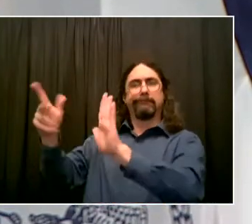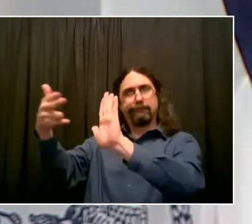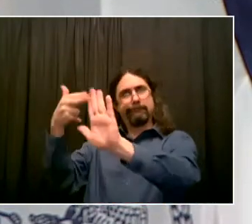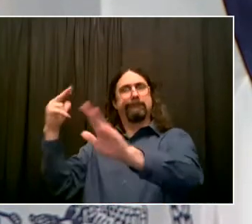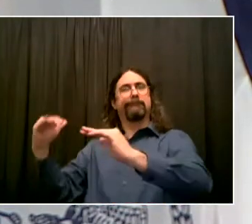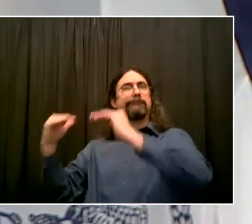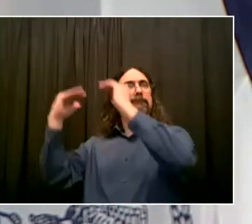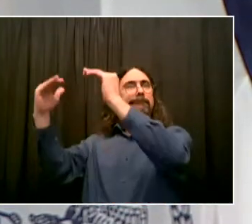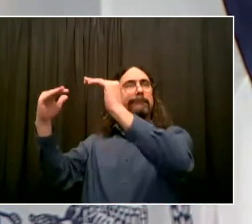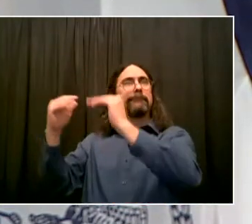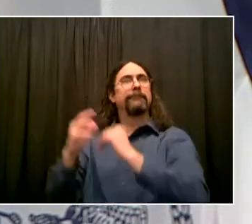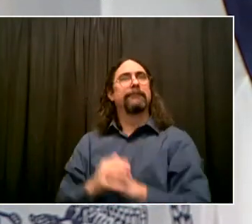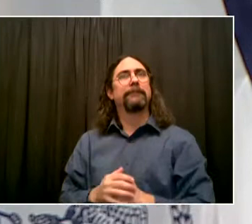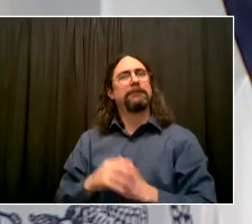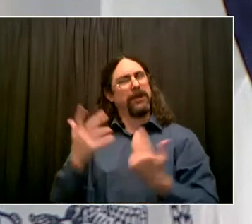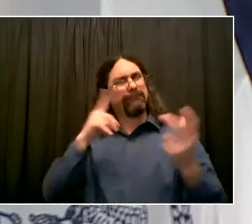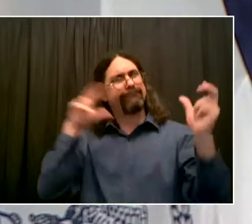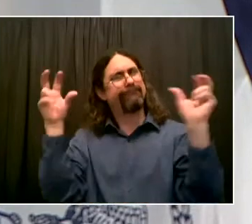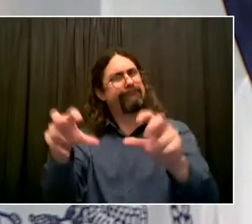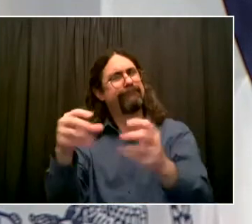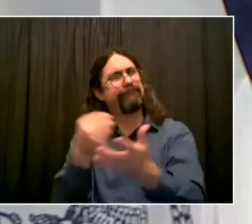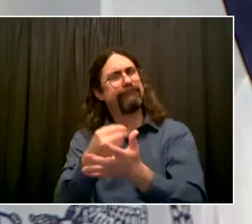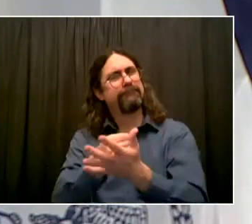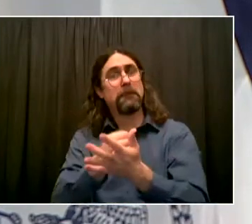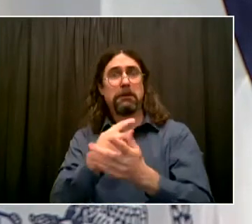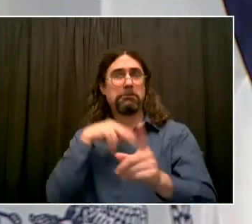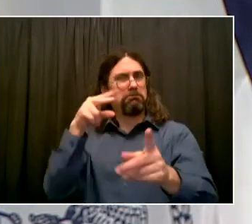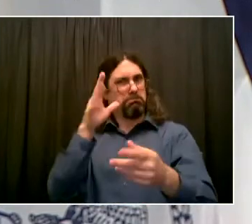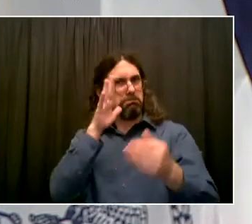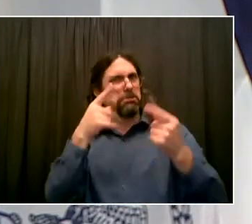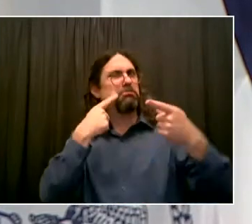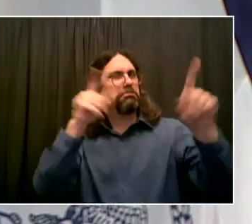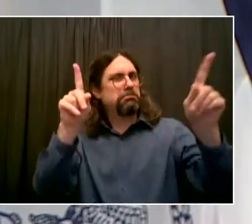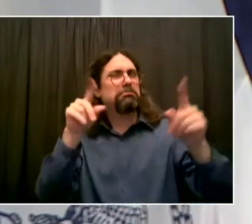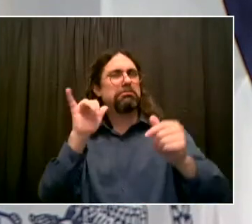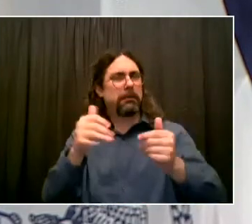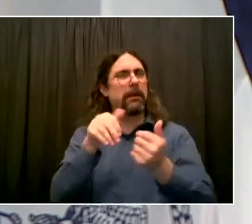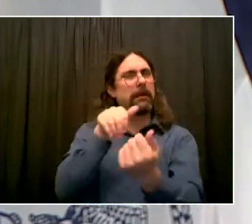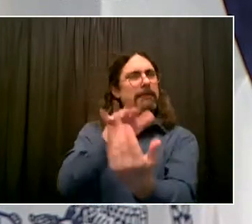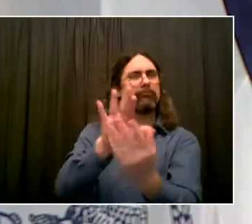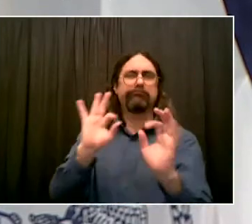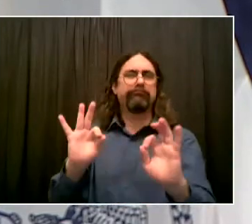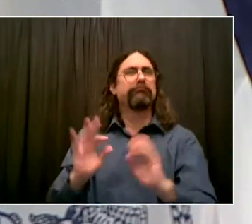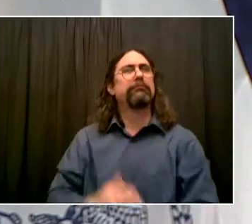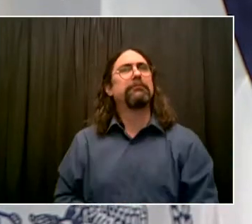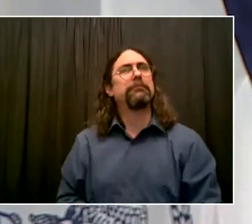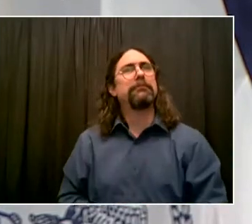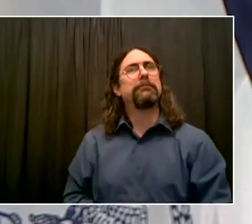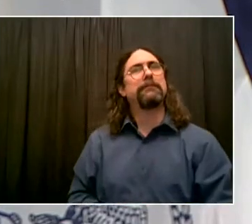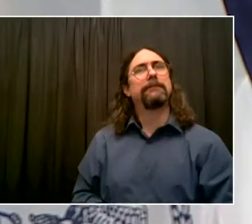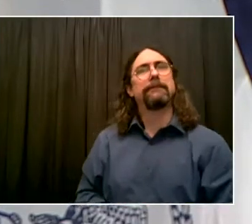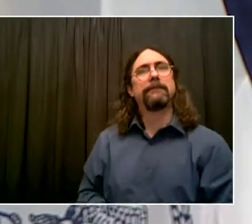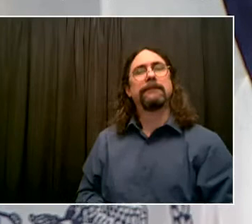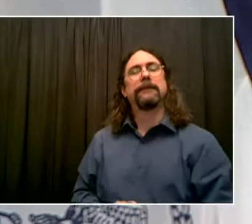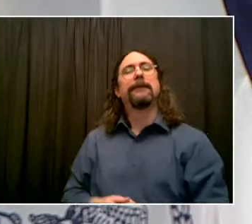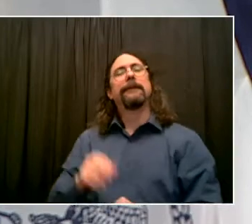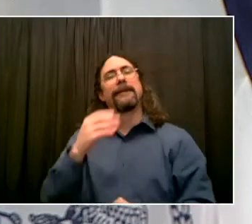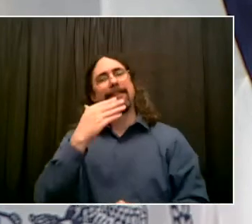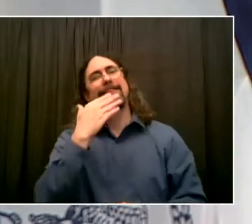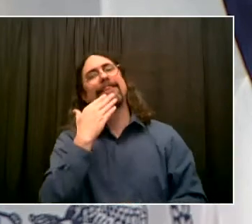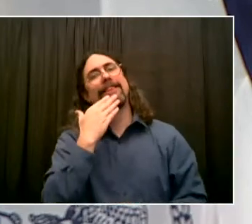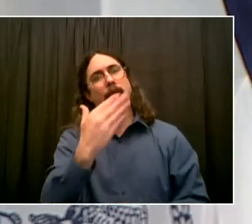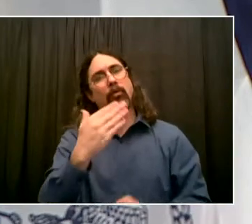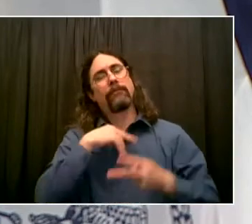Okay, thank you, Mr. Mayor. And the other question is, with your announcements on deepening mental